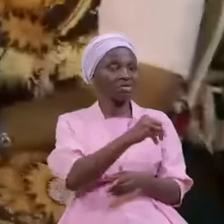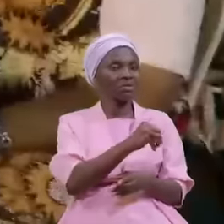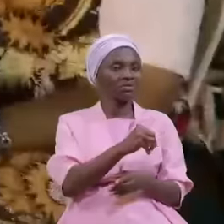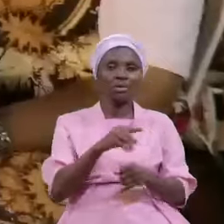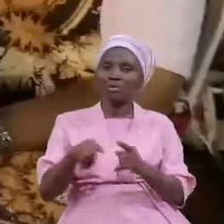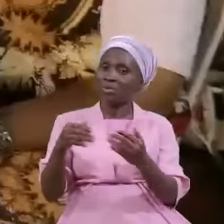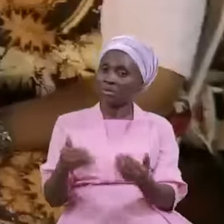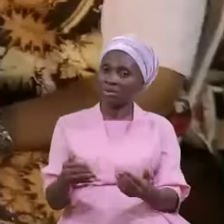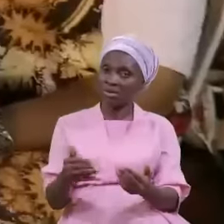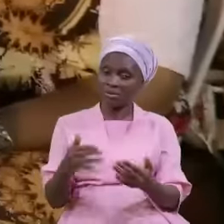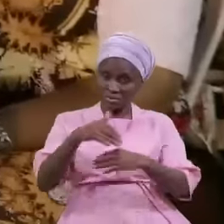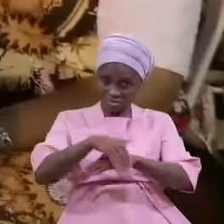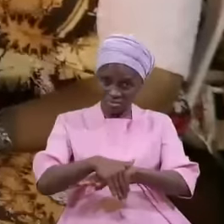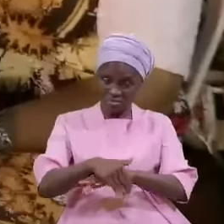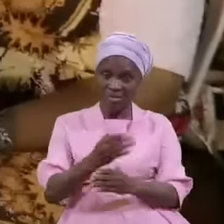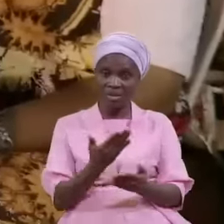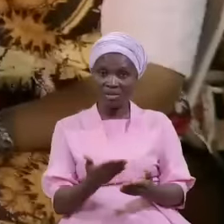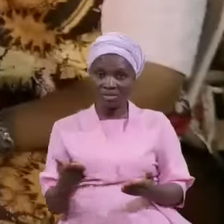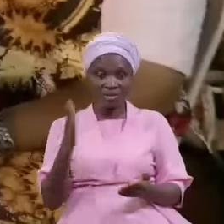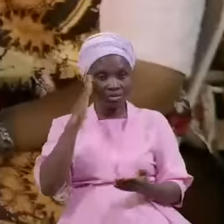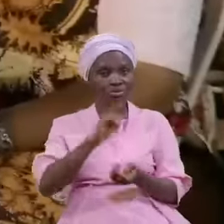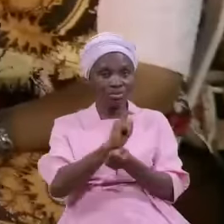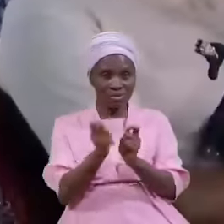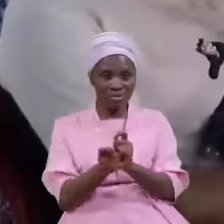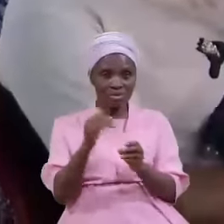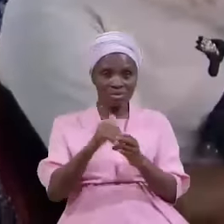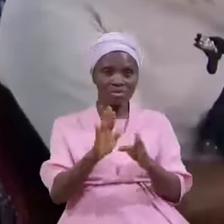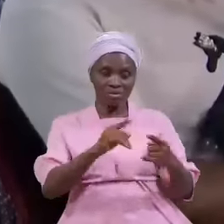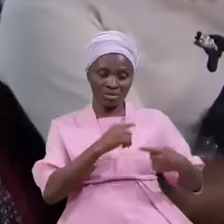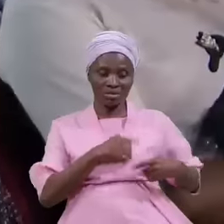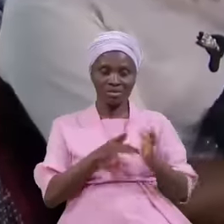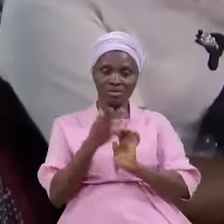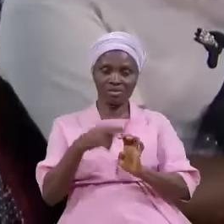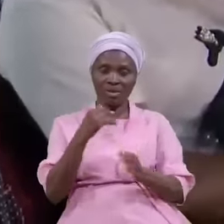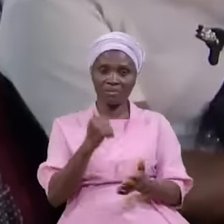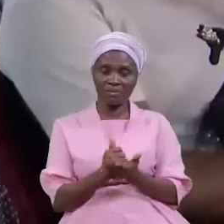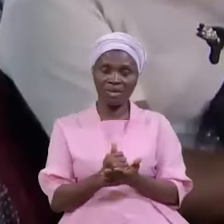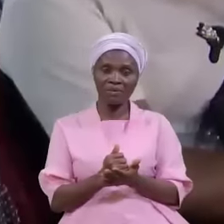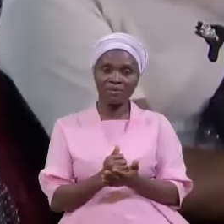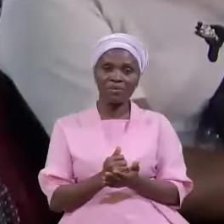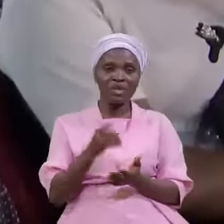change. In your heart, things will change. You'll not just be,